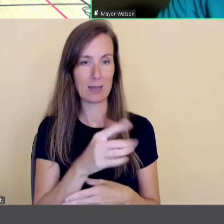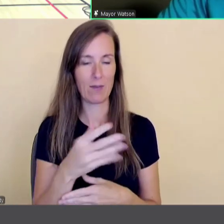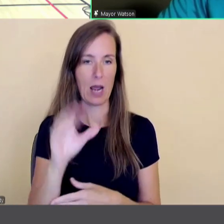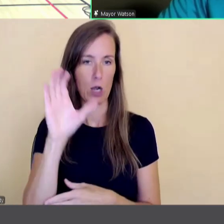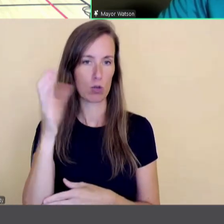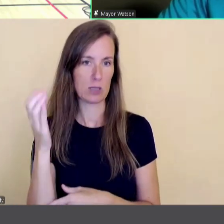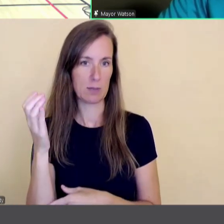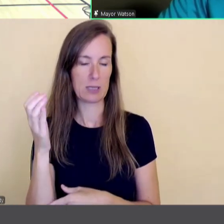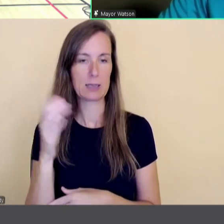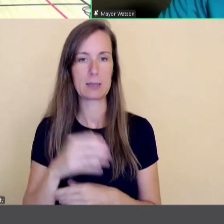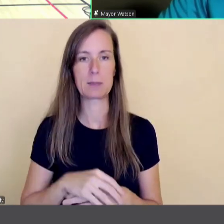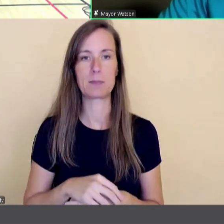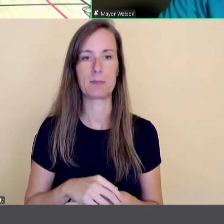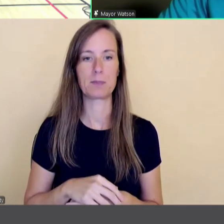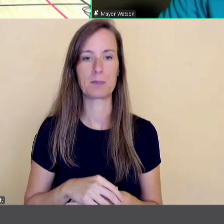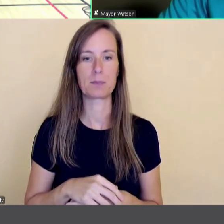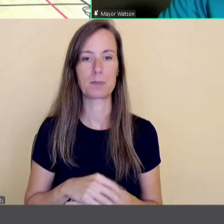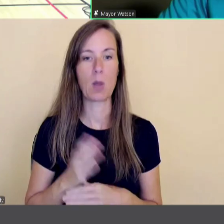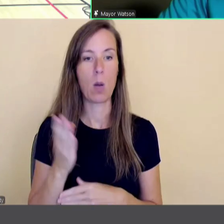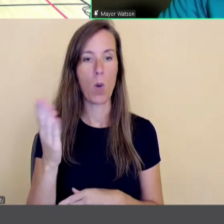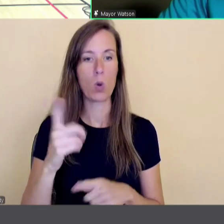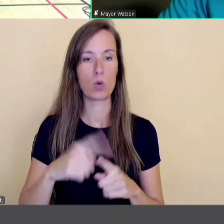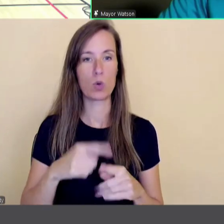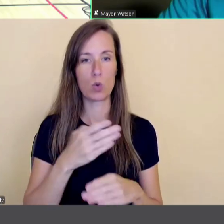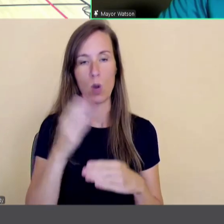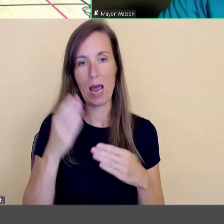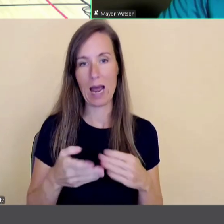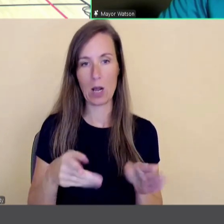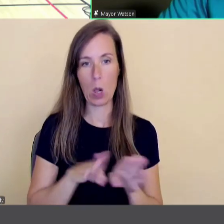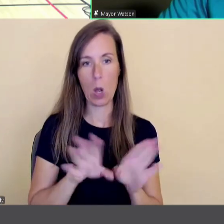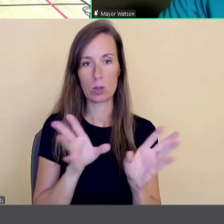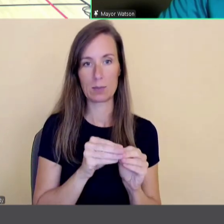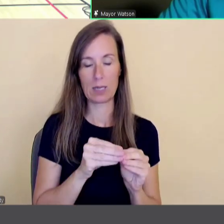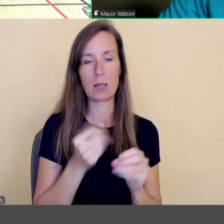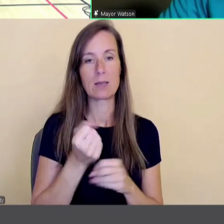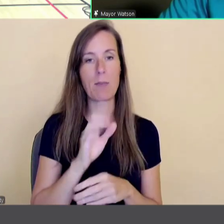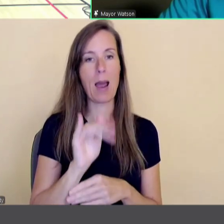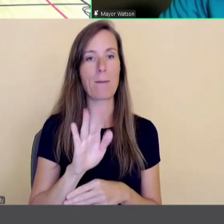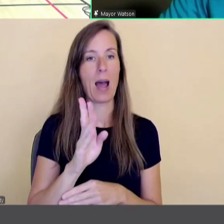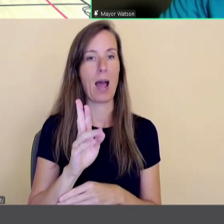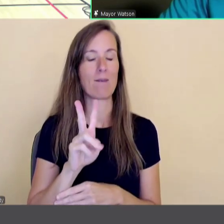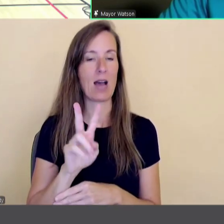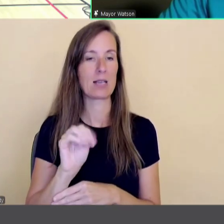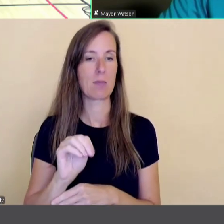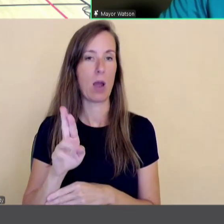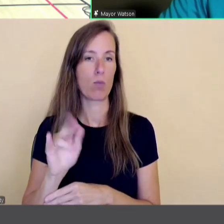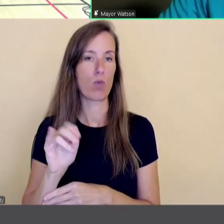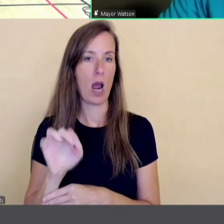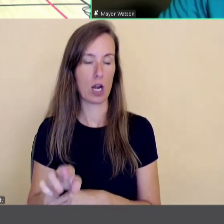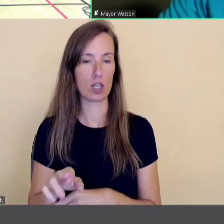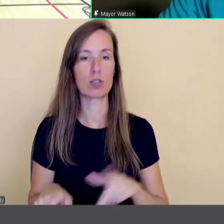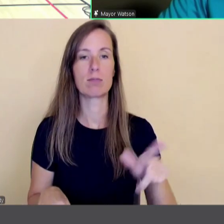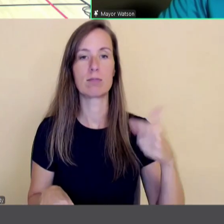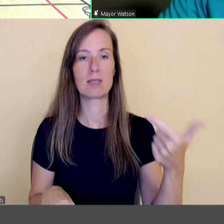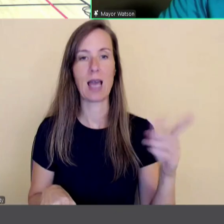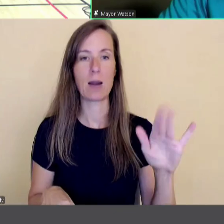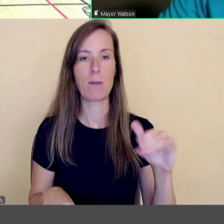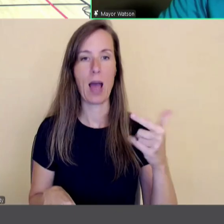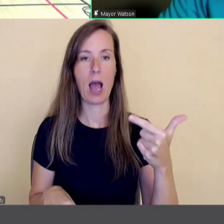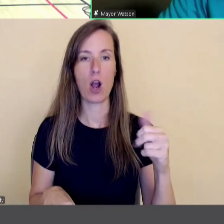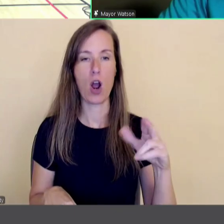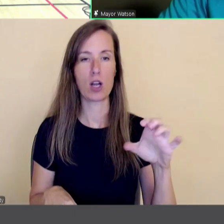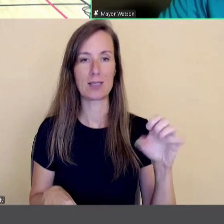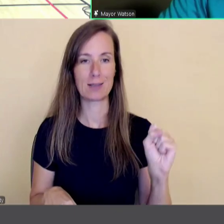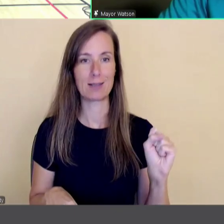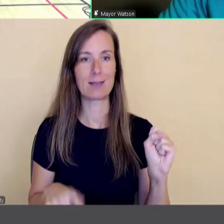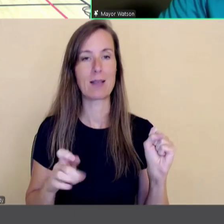A motion to adjourn the closed meeting was made by Vice Mayor Briner and seconded by Councilmember Garces. The motion passed